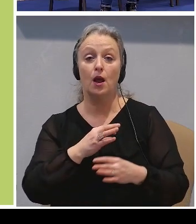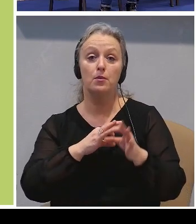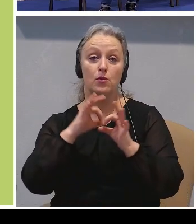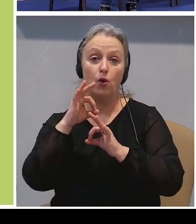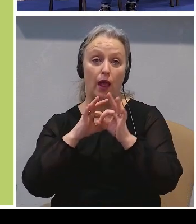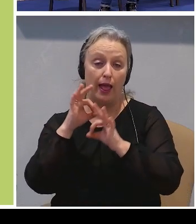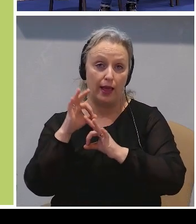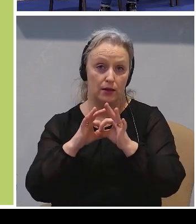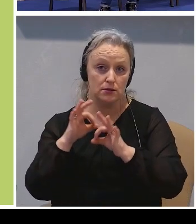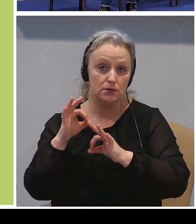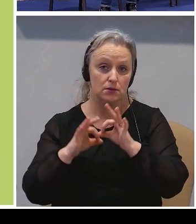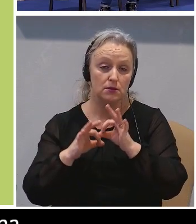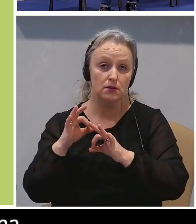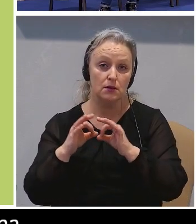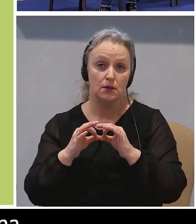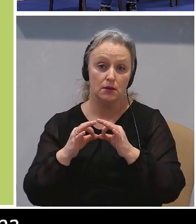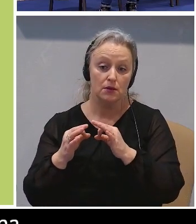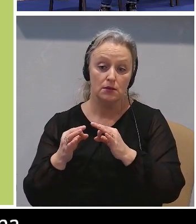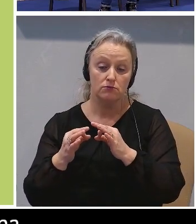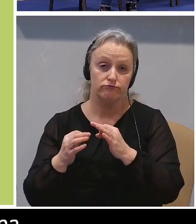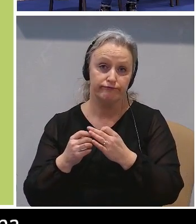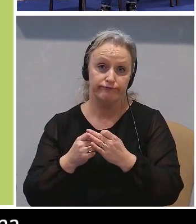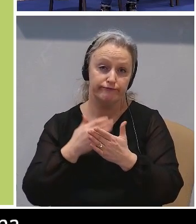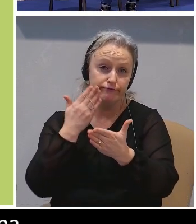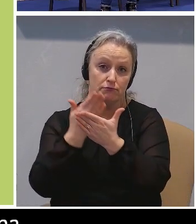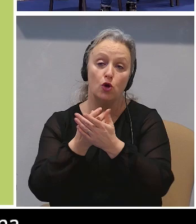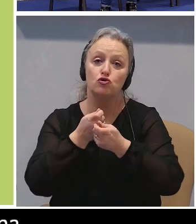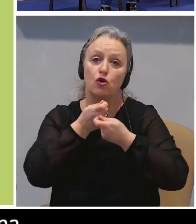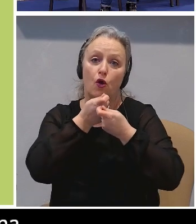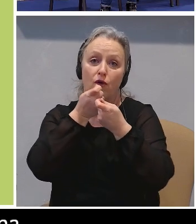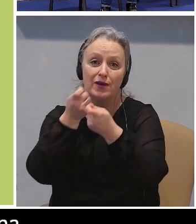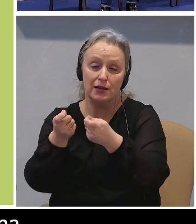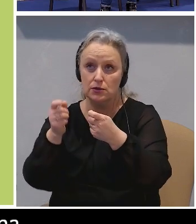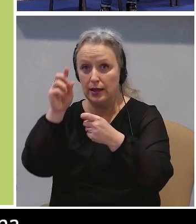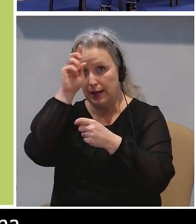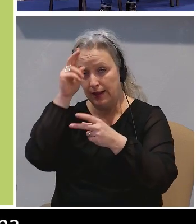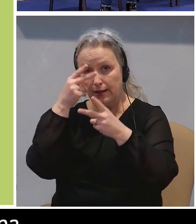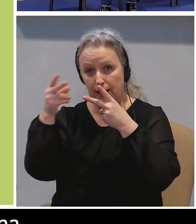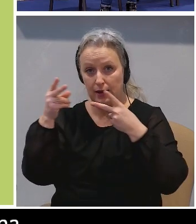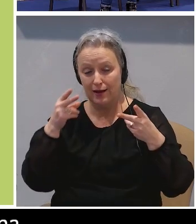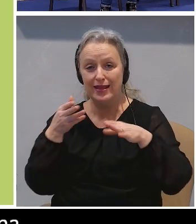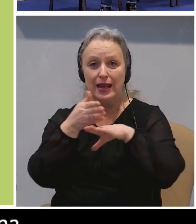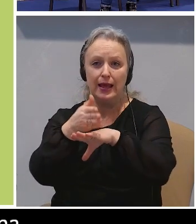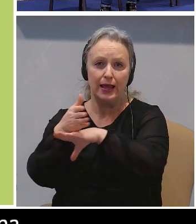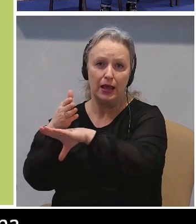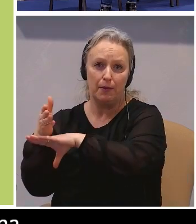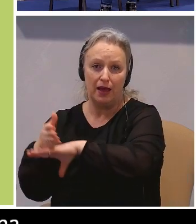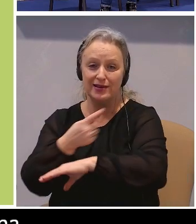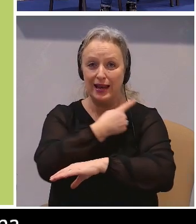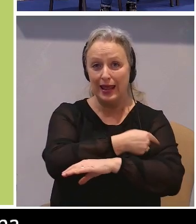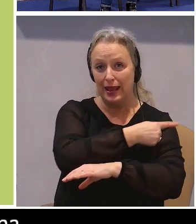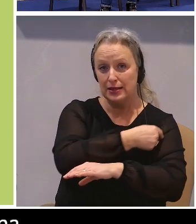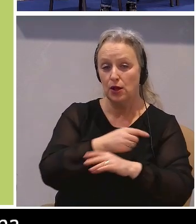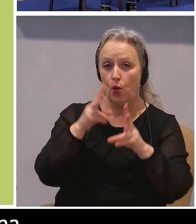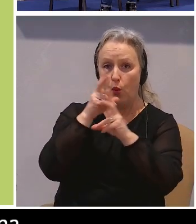public consultation. Public consultation means public to anybody. So any of you, if you want to go to the website, read what are the recommendations, and you can